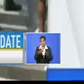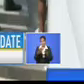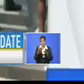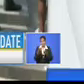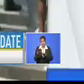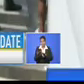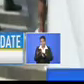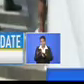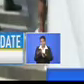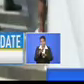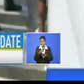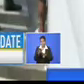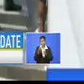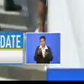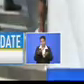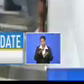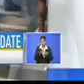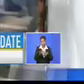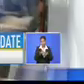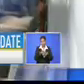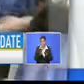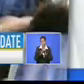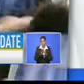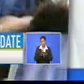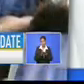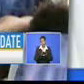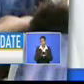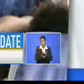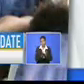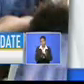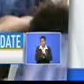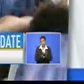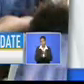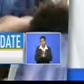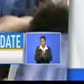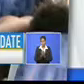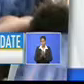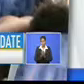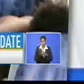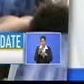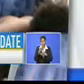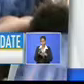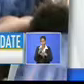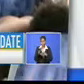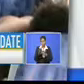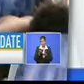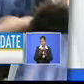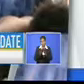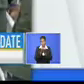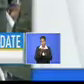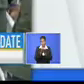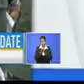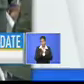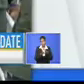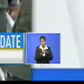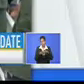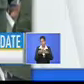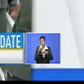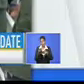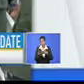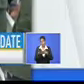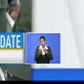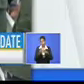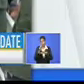to be passengers on that Haitian sloop law enforcement officials discovered Saturday after it overturned in waters off Fall in Manamor